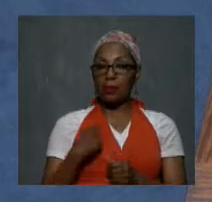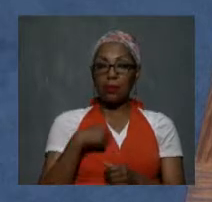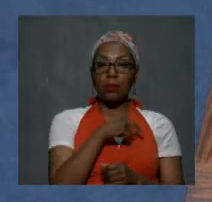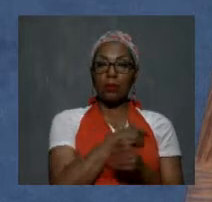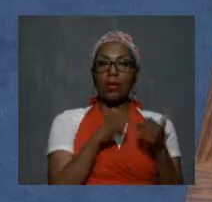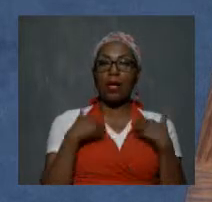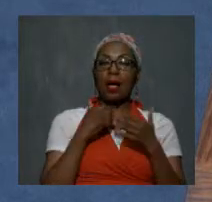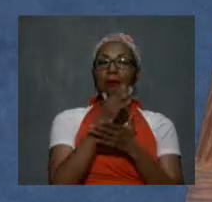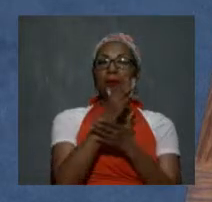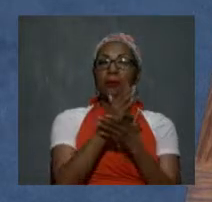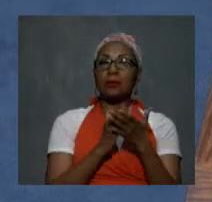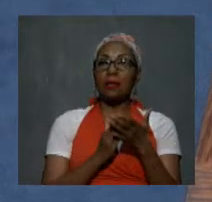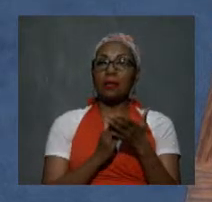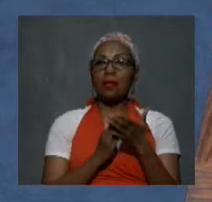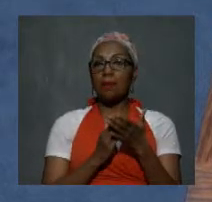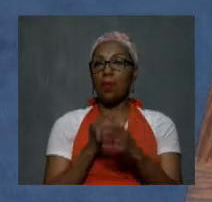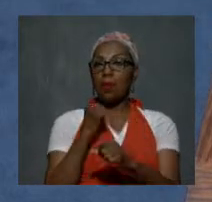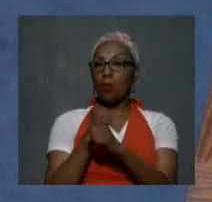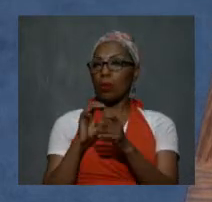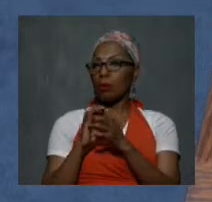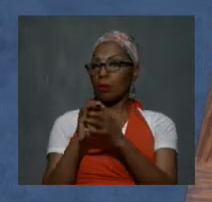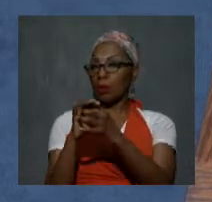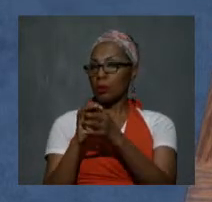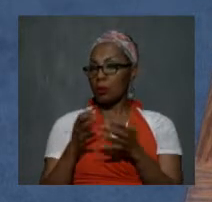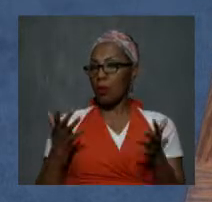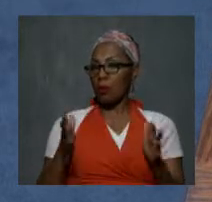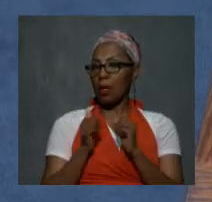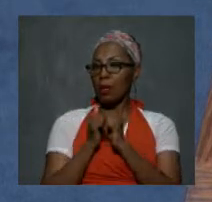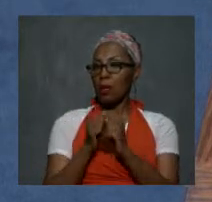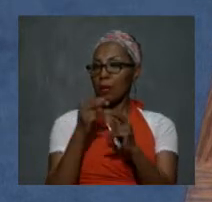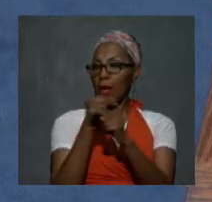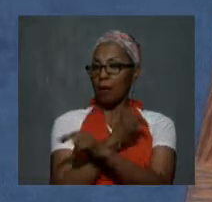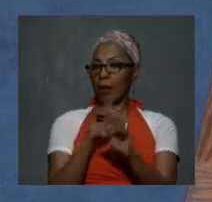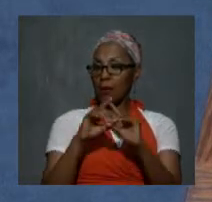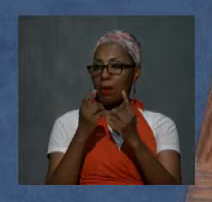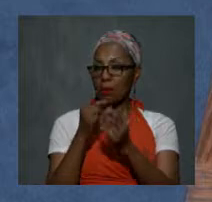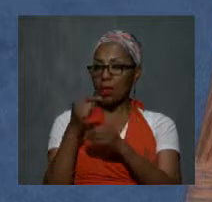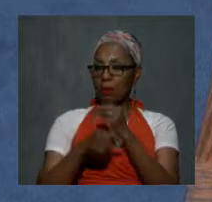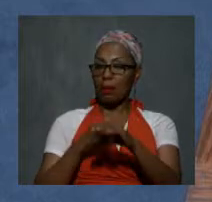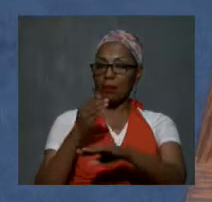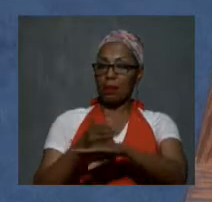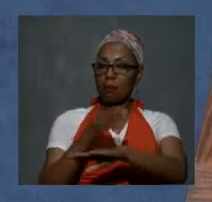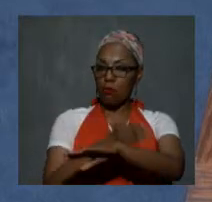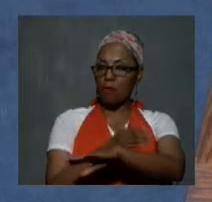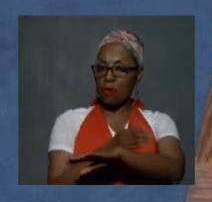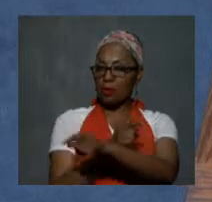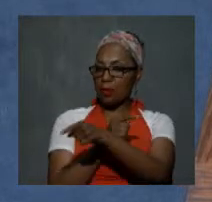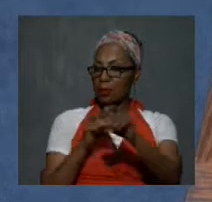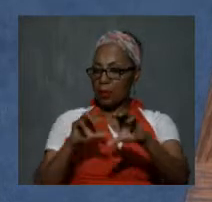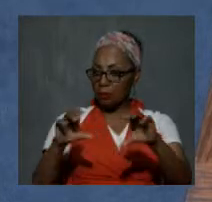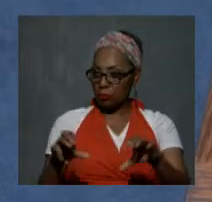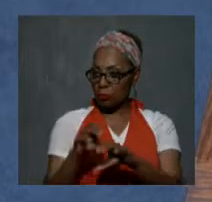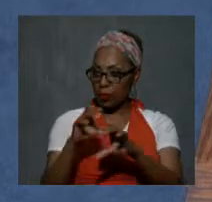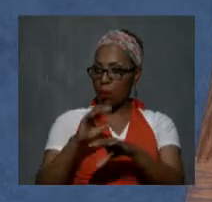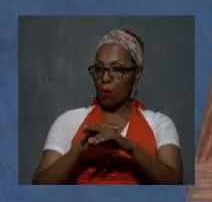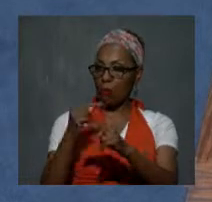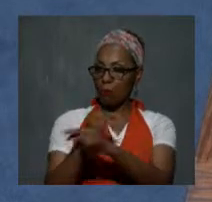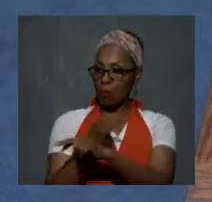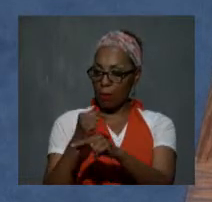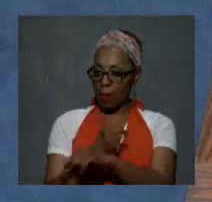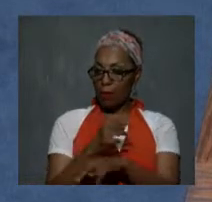have some working relationship already with the highway department related to the improvements that they're doing in the freeway,